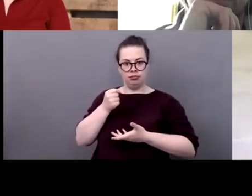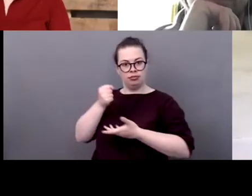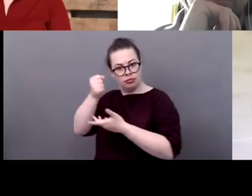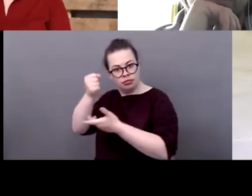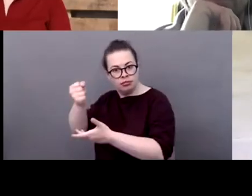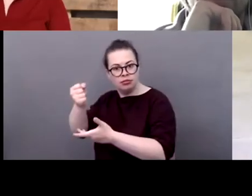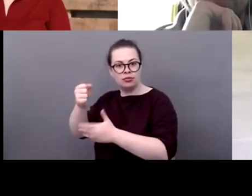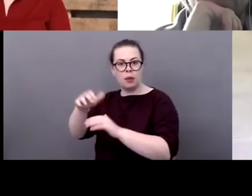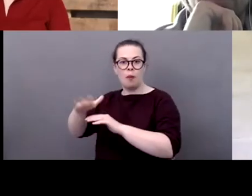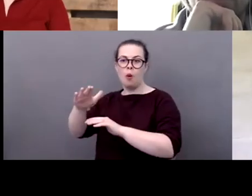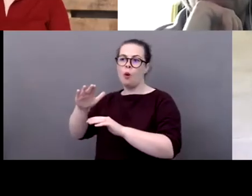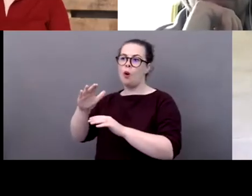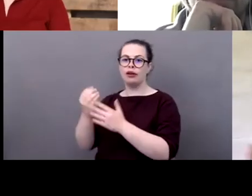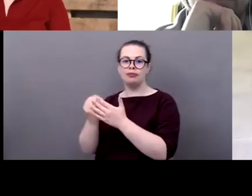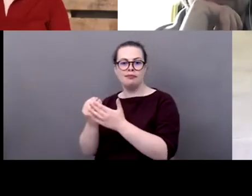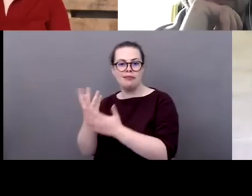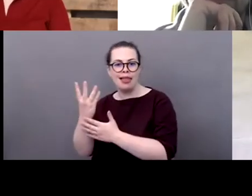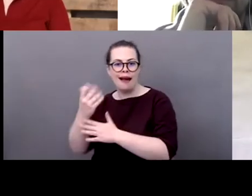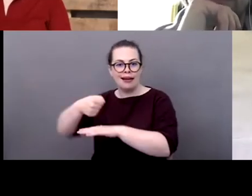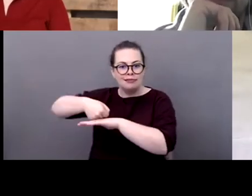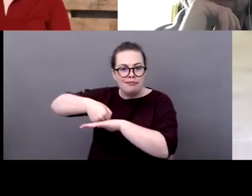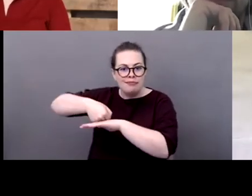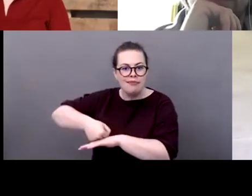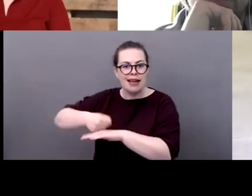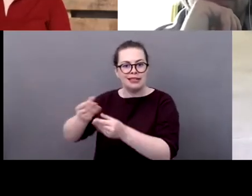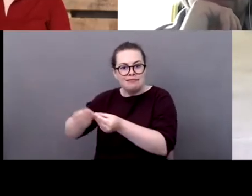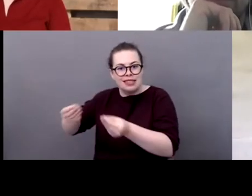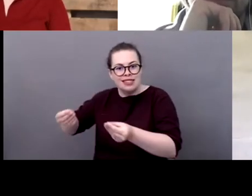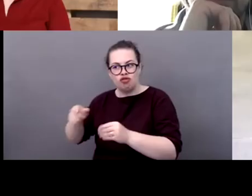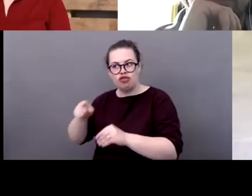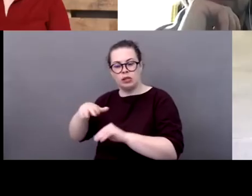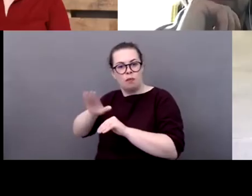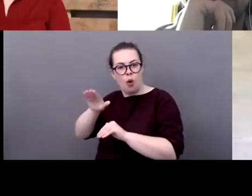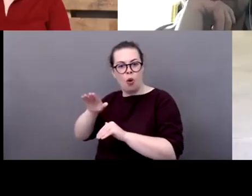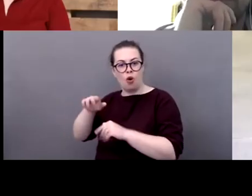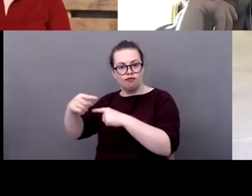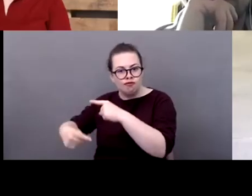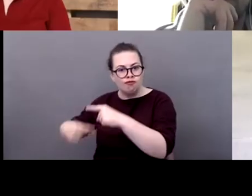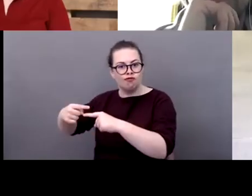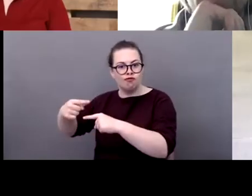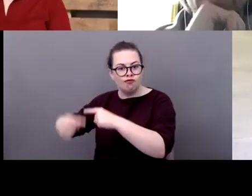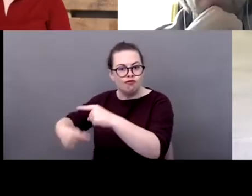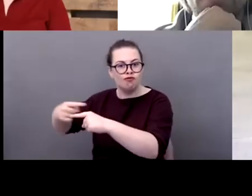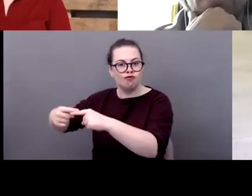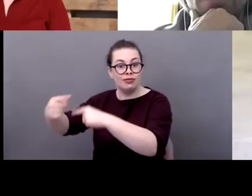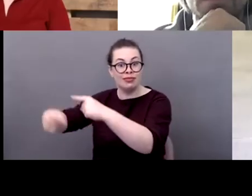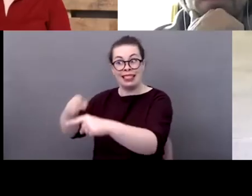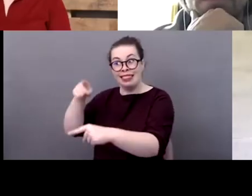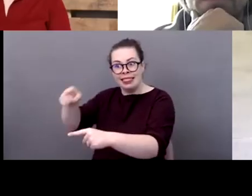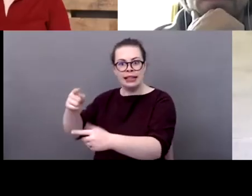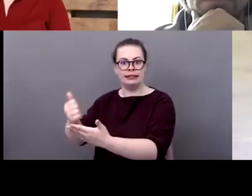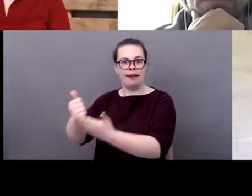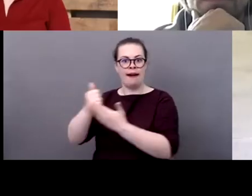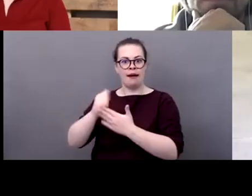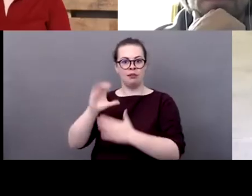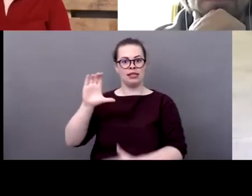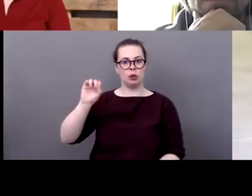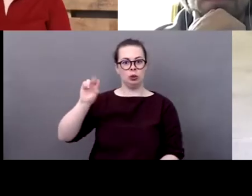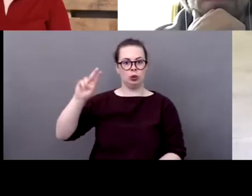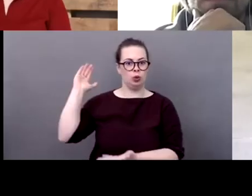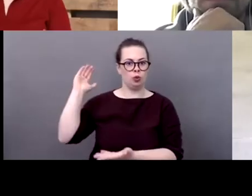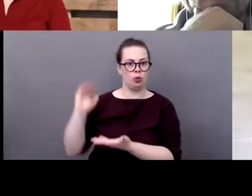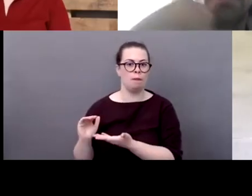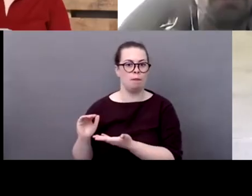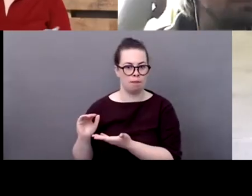plant-based alternatives coming on. And all of these things will have an impact on our carbon footprint. And I also